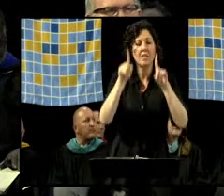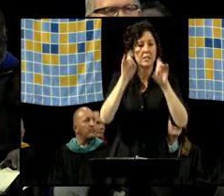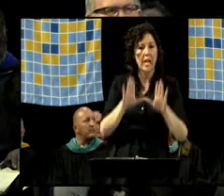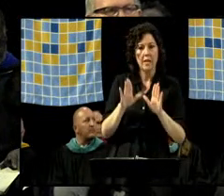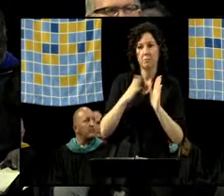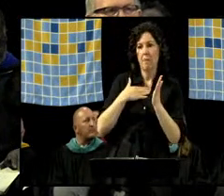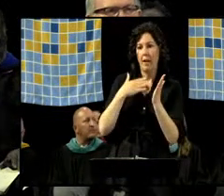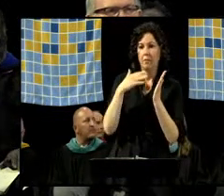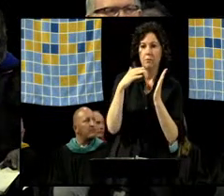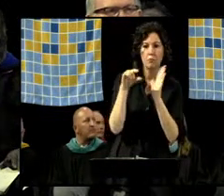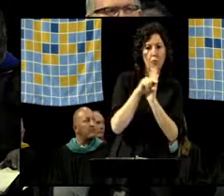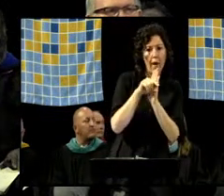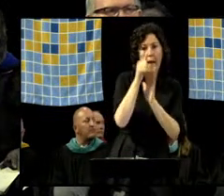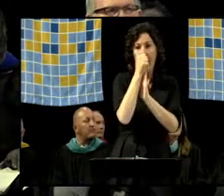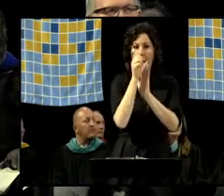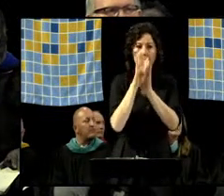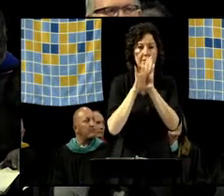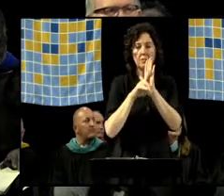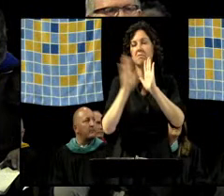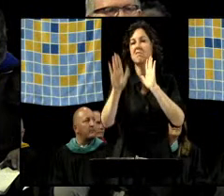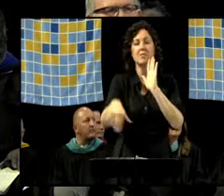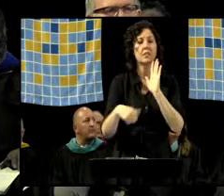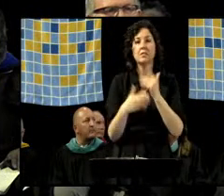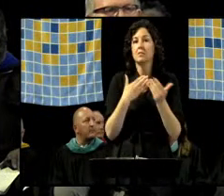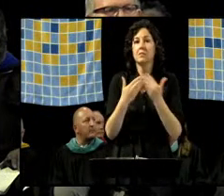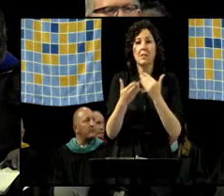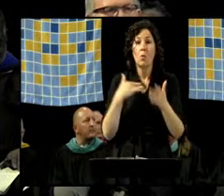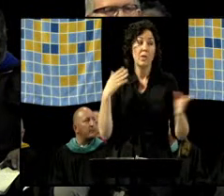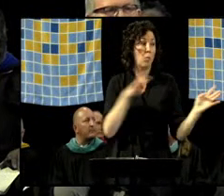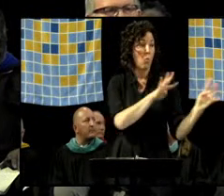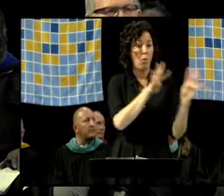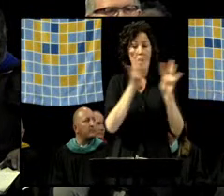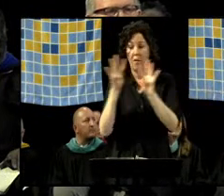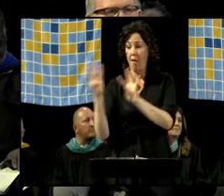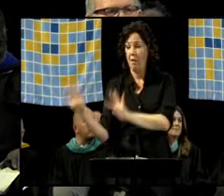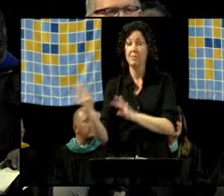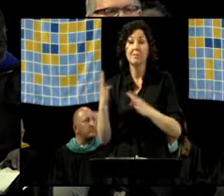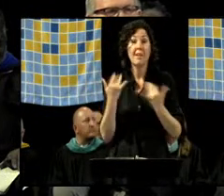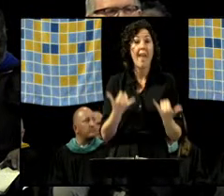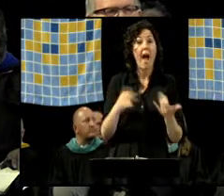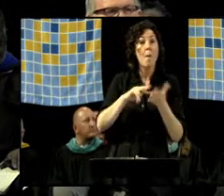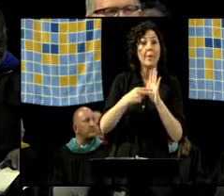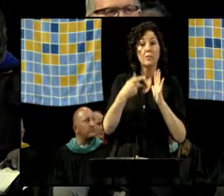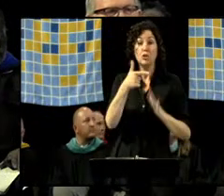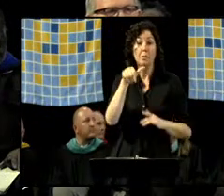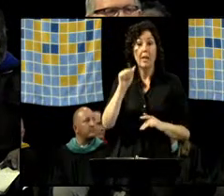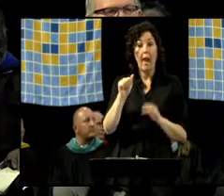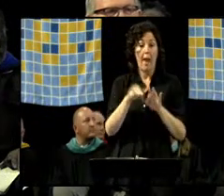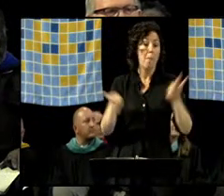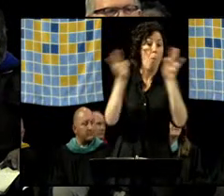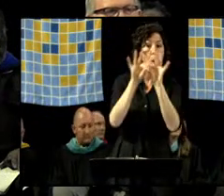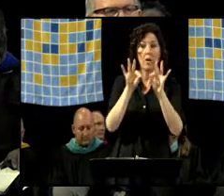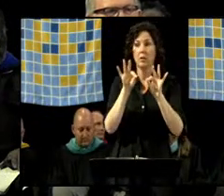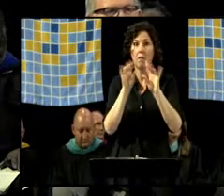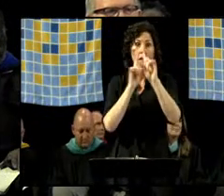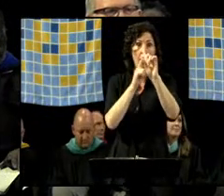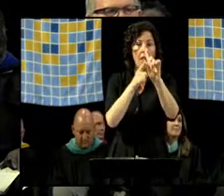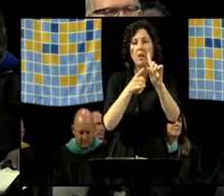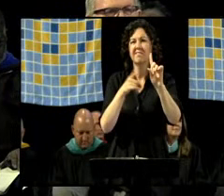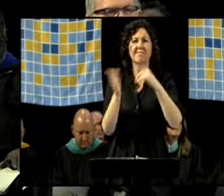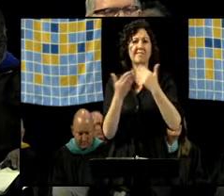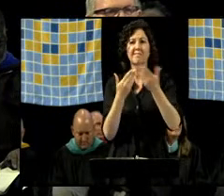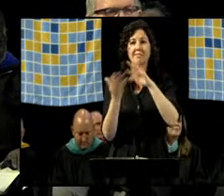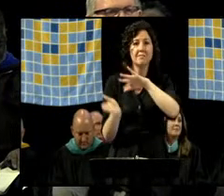be. Once we walk across this stage, our GPA doesn't matter, our grades no longer matter, and every failed test no longer